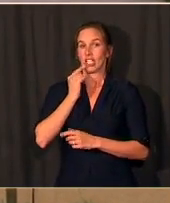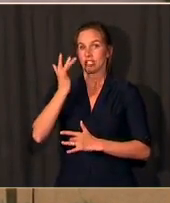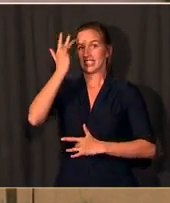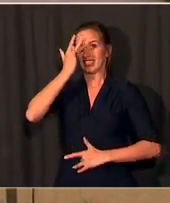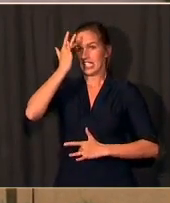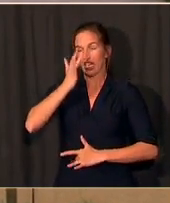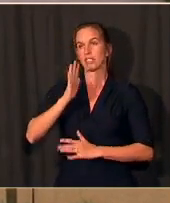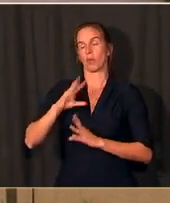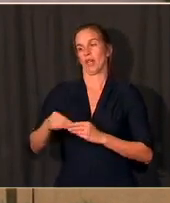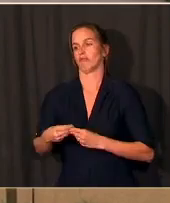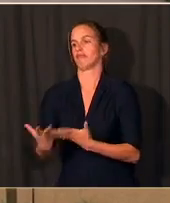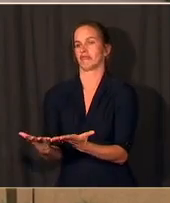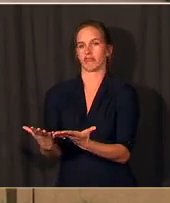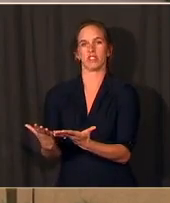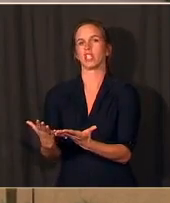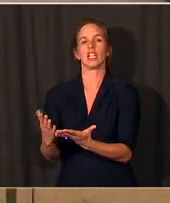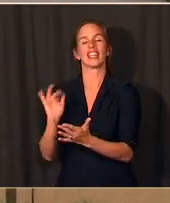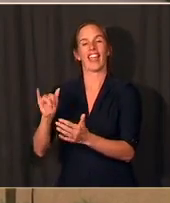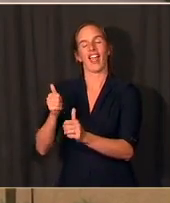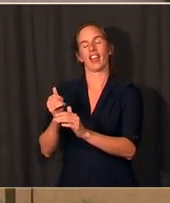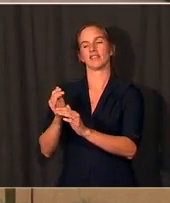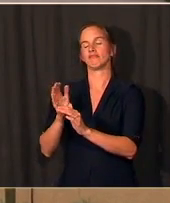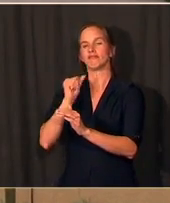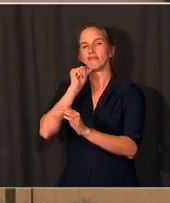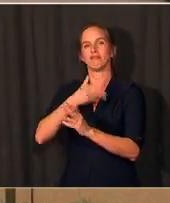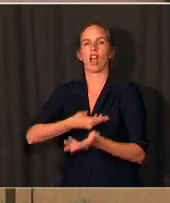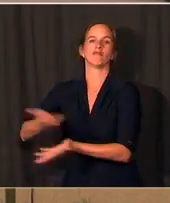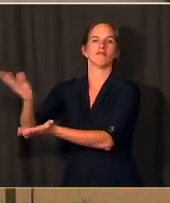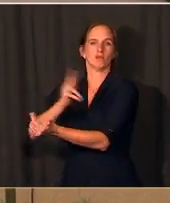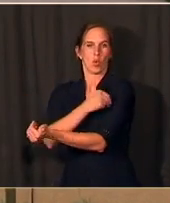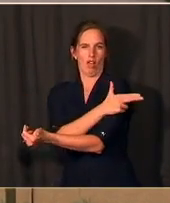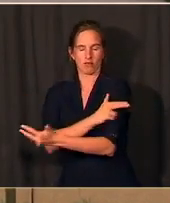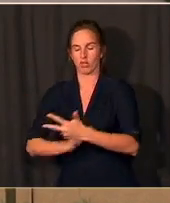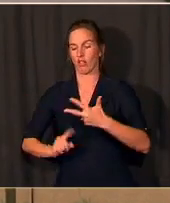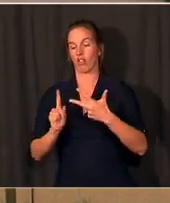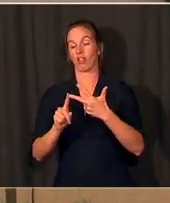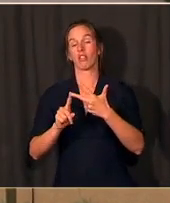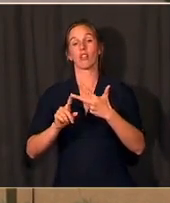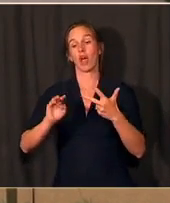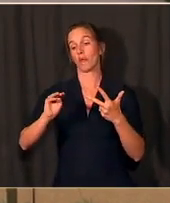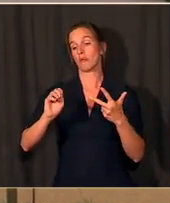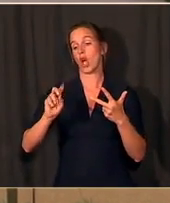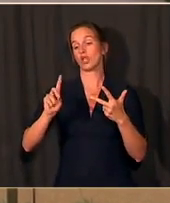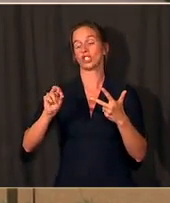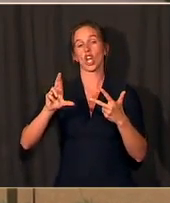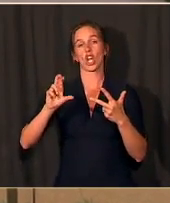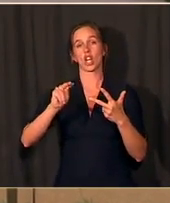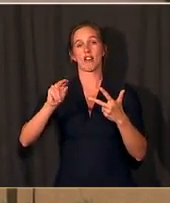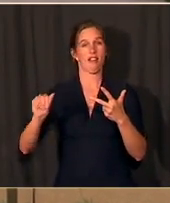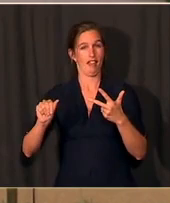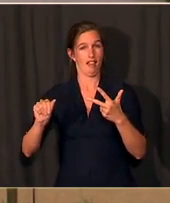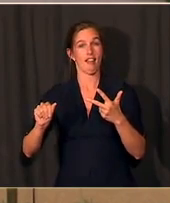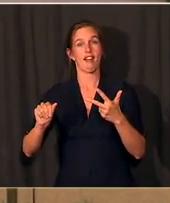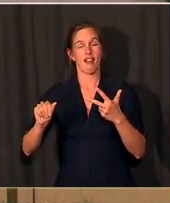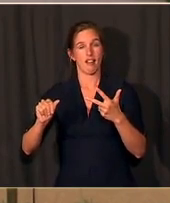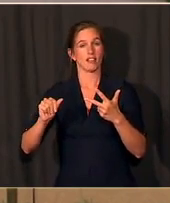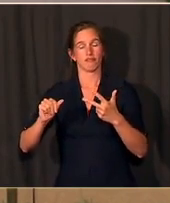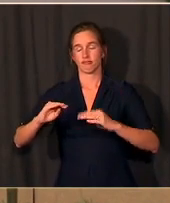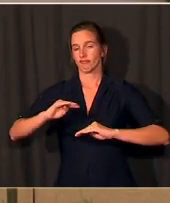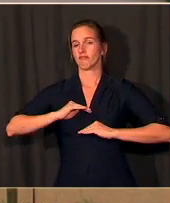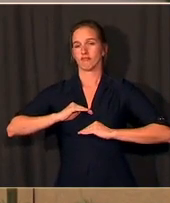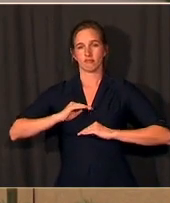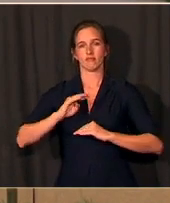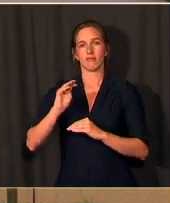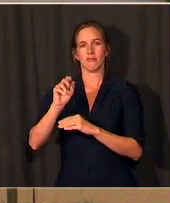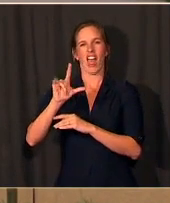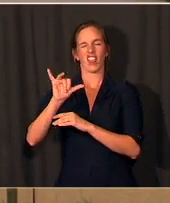the hospital. Third, another vaccine company, Moderna, announced that it's reached a critical clinical trial milestone, meaning we